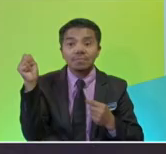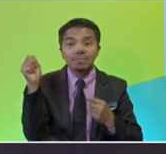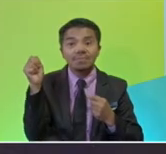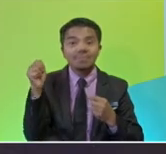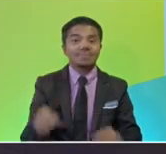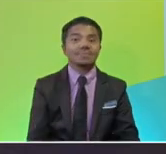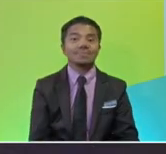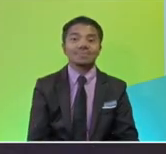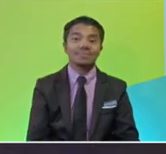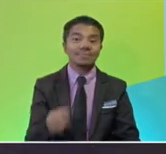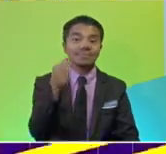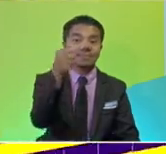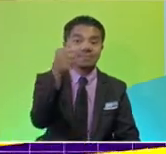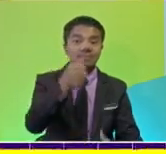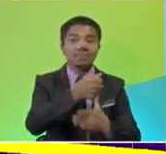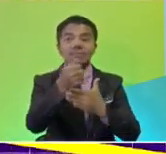can show us your answer on the camera.